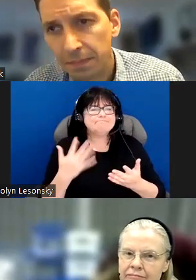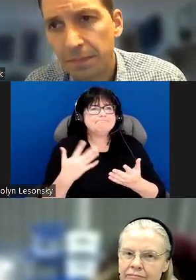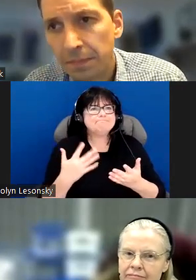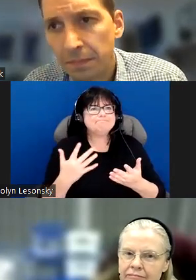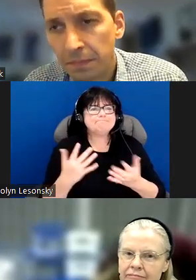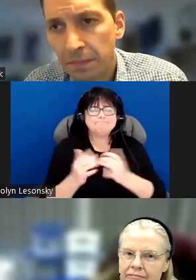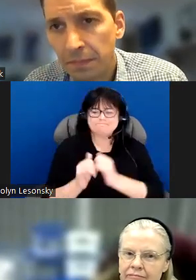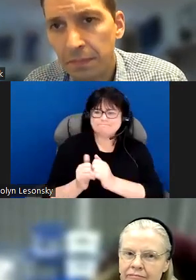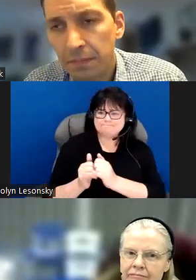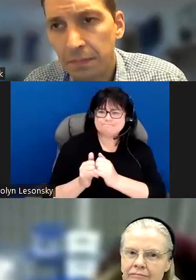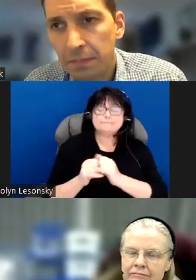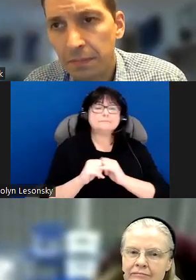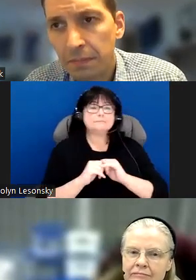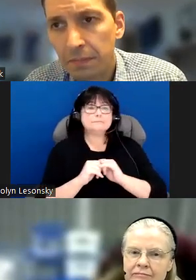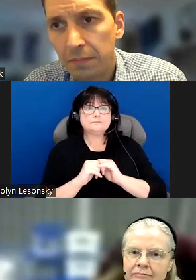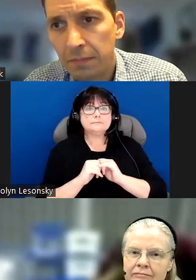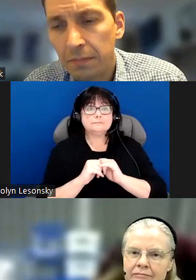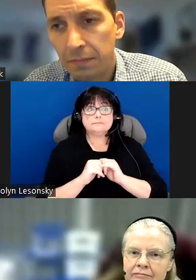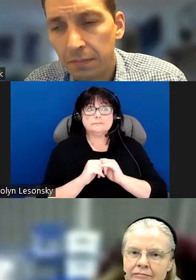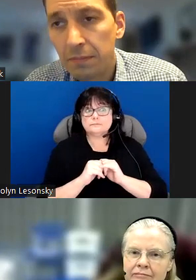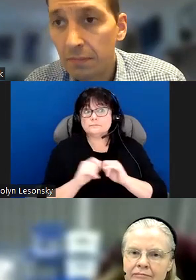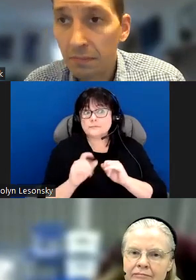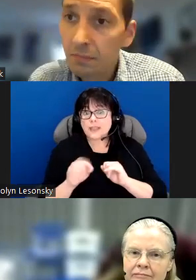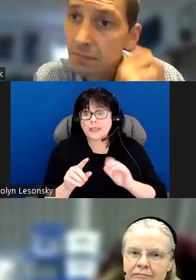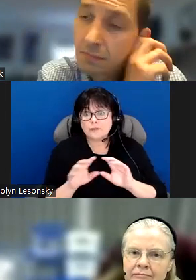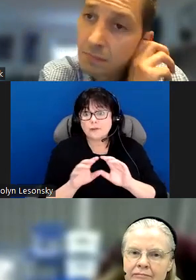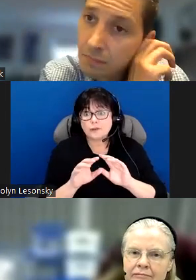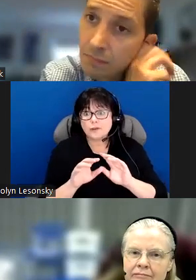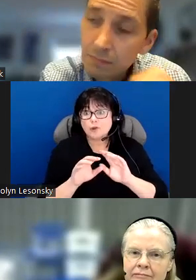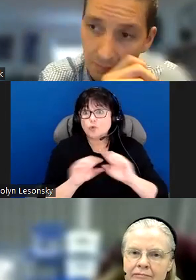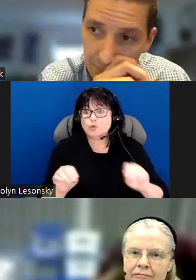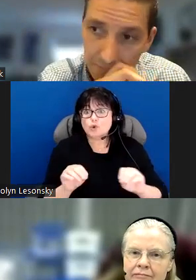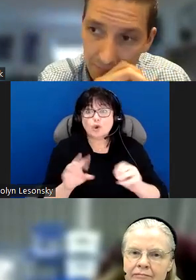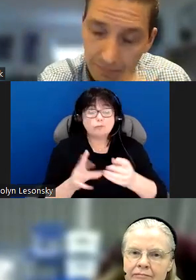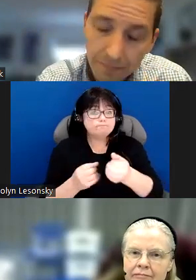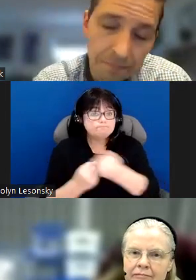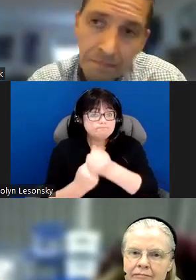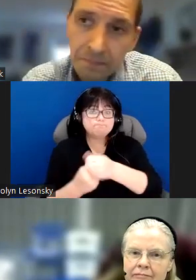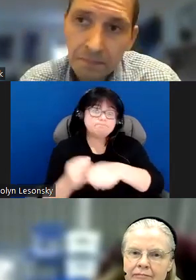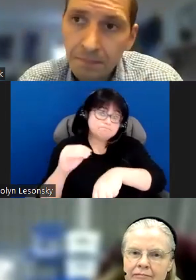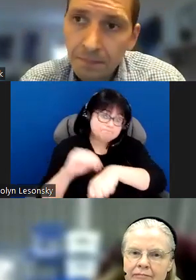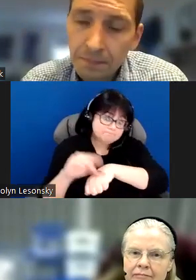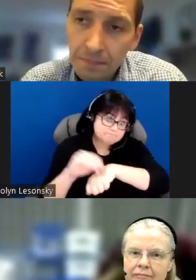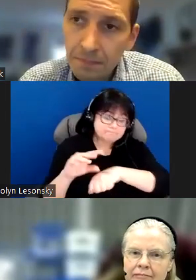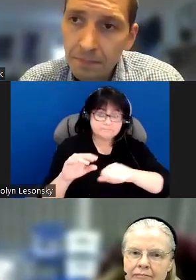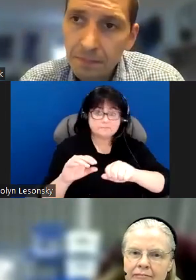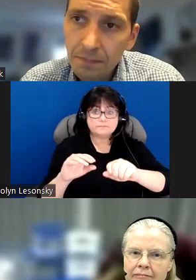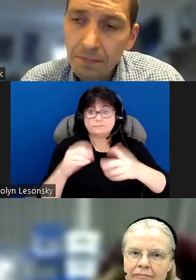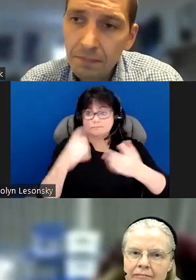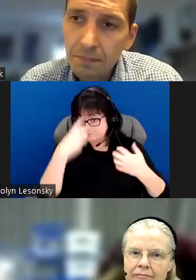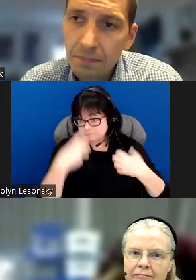so if they aren't getting supports already, or they're not accessing mental